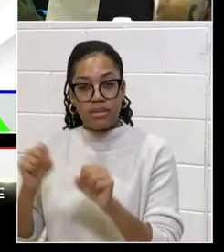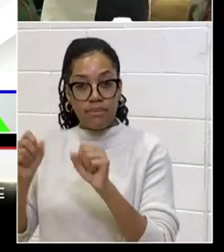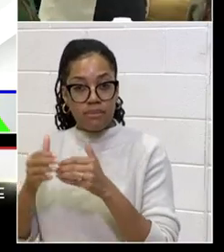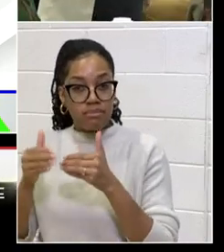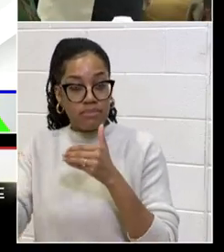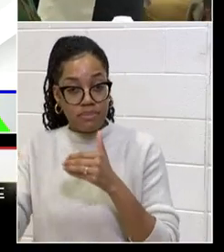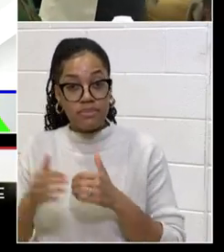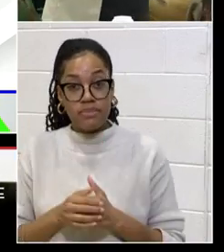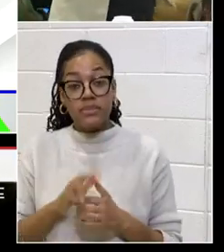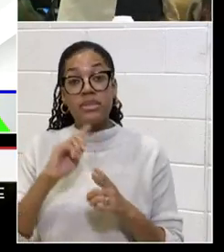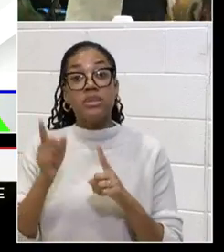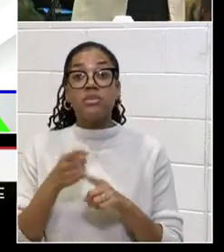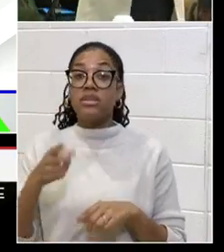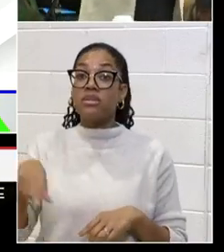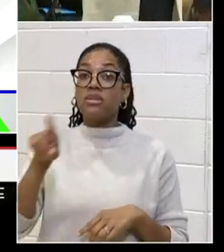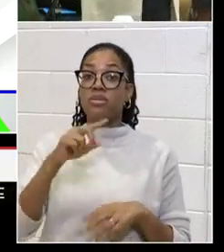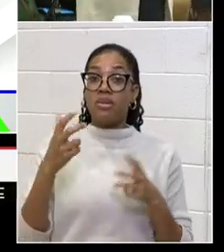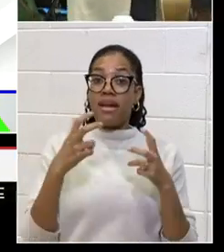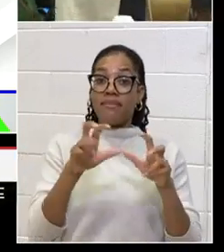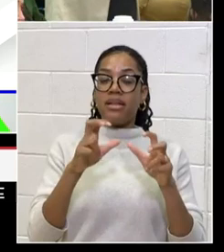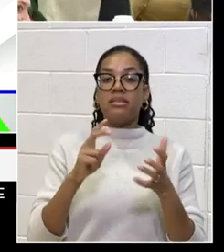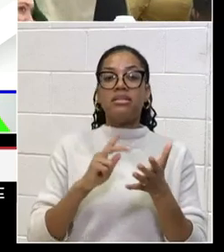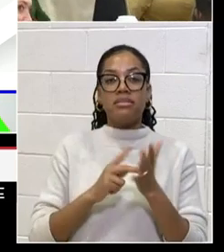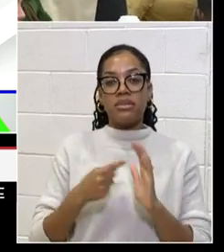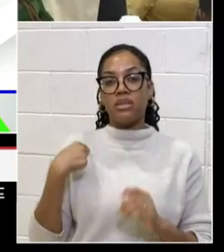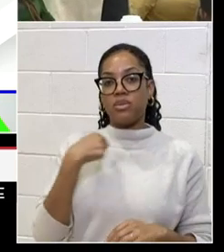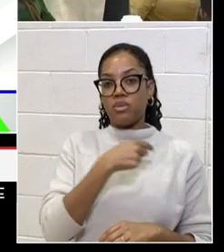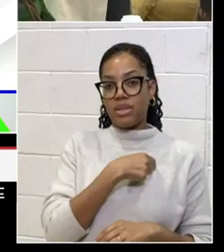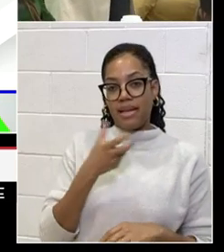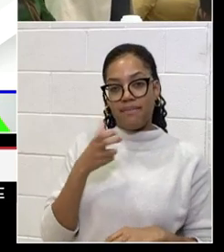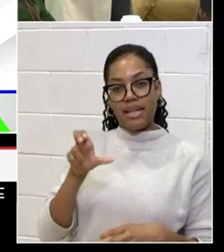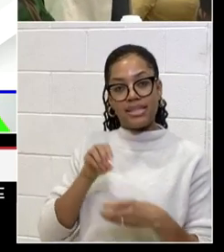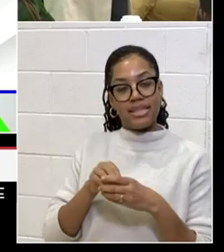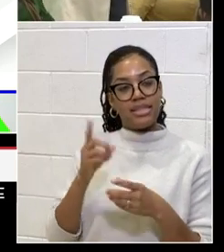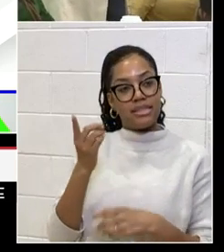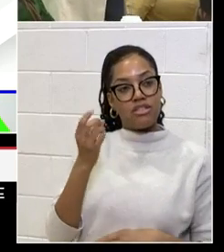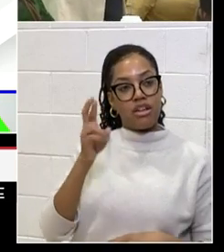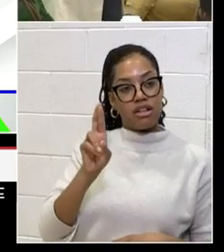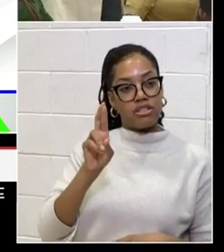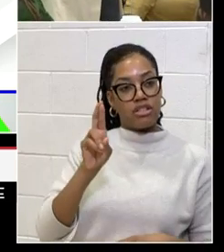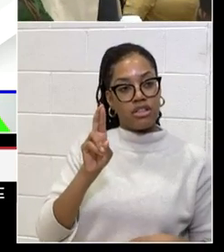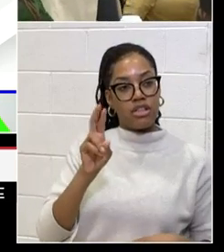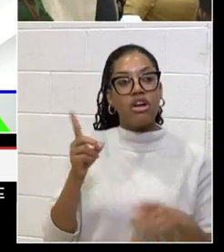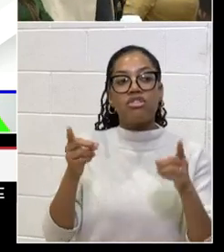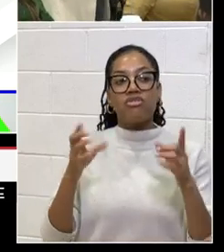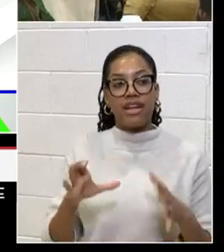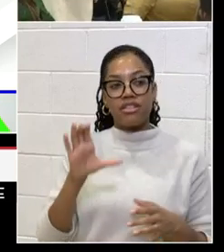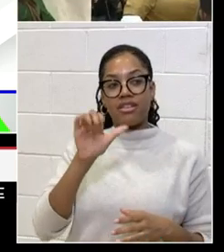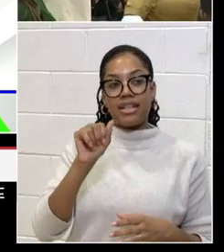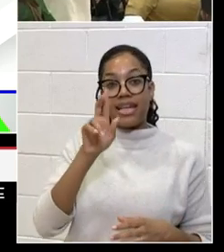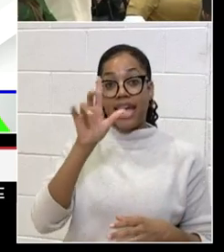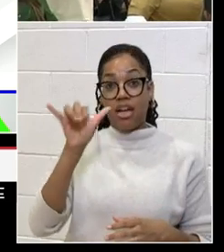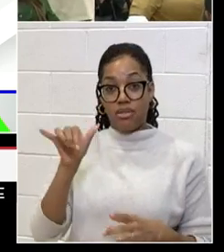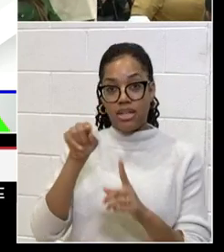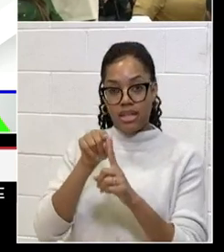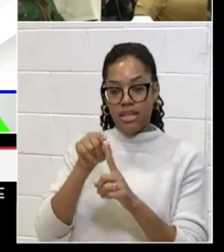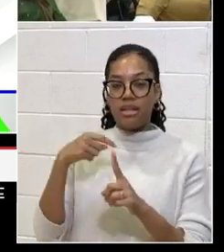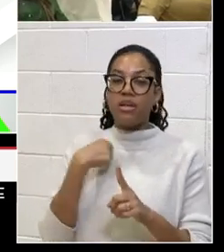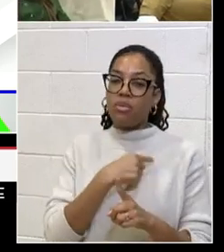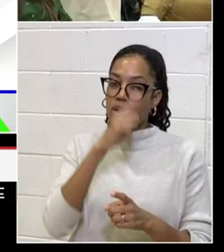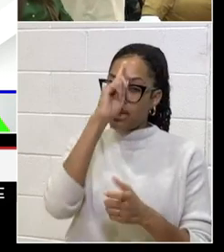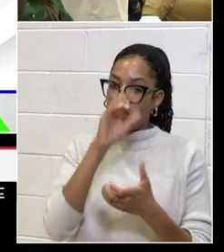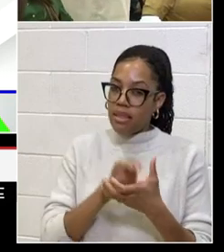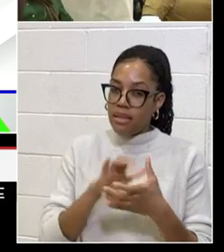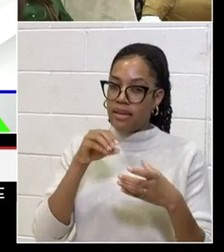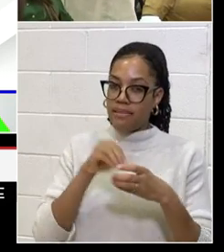Director Carey, because we believe in rehabilitation. We believe in being a second, third, and sometimes fourth chance city, right? And